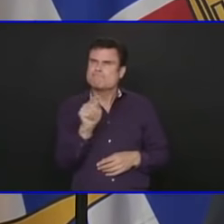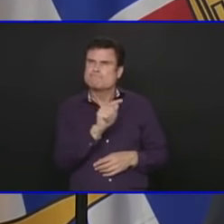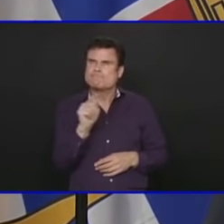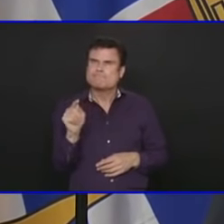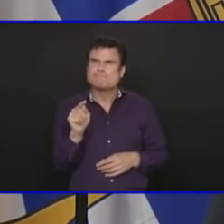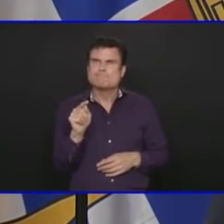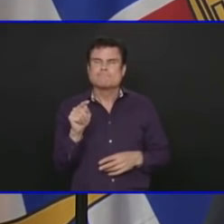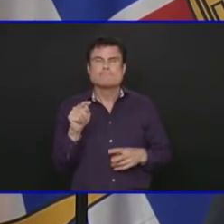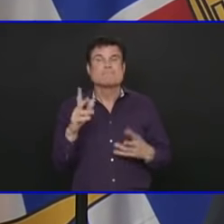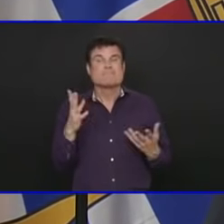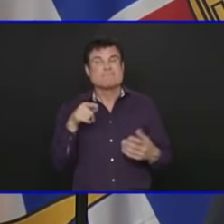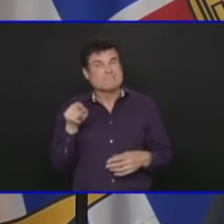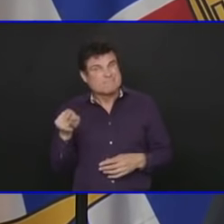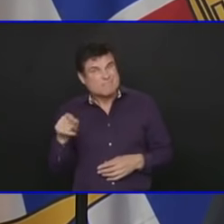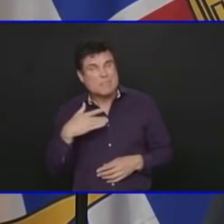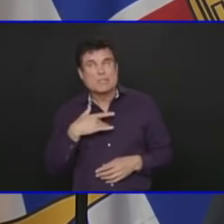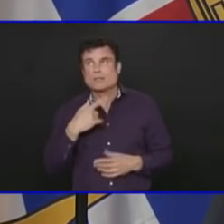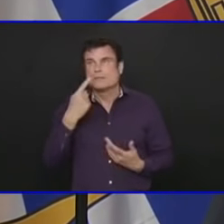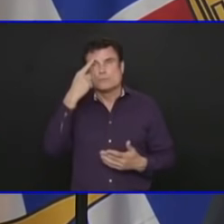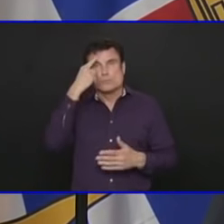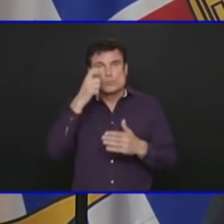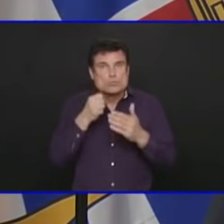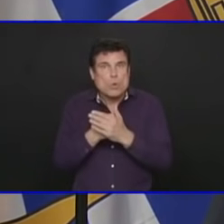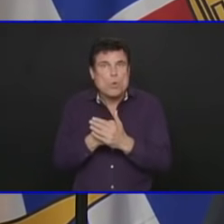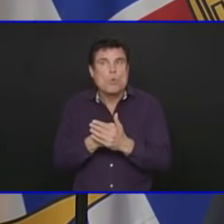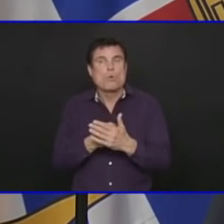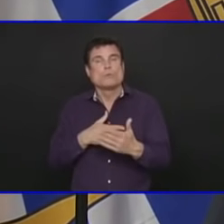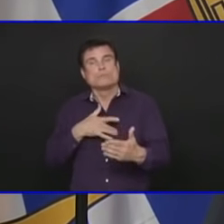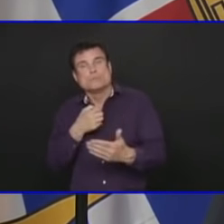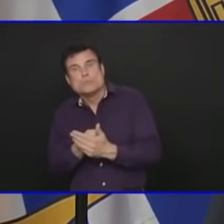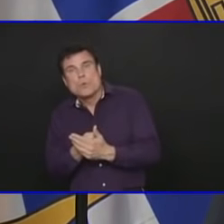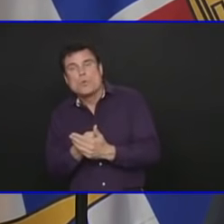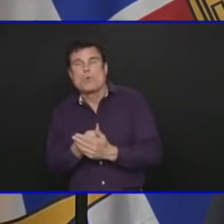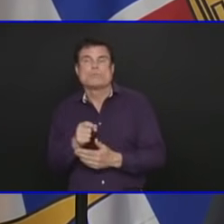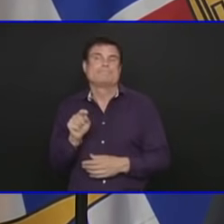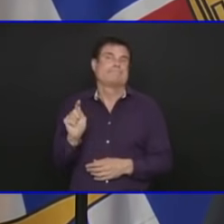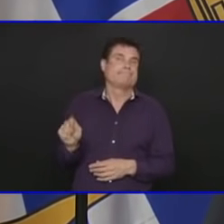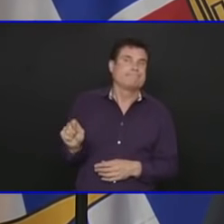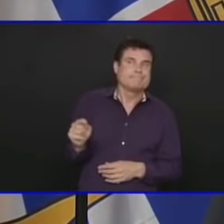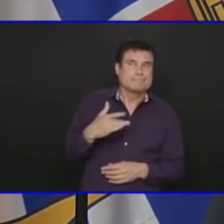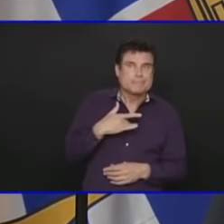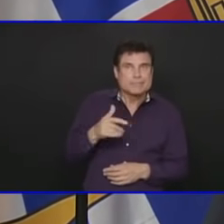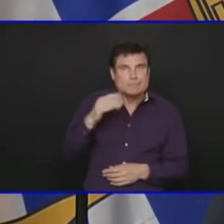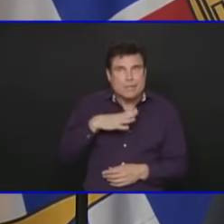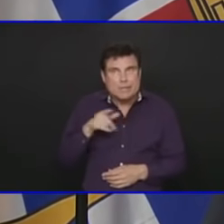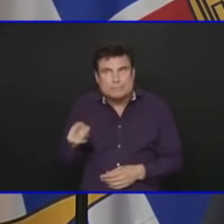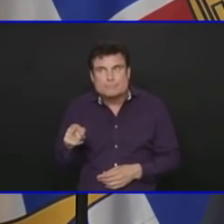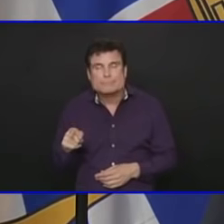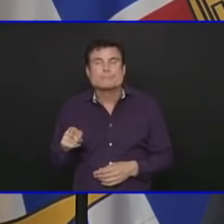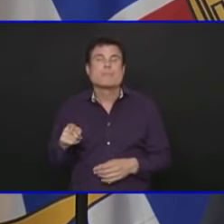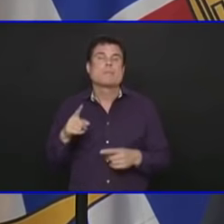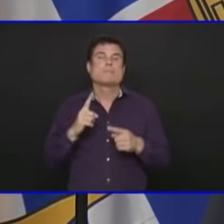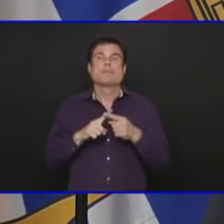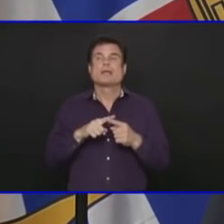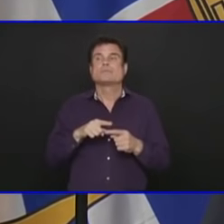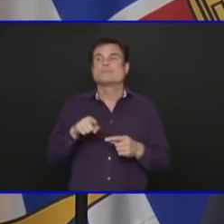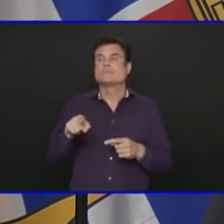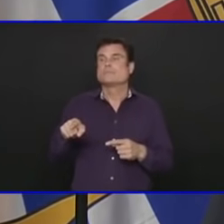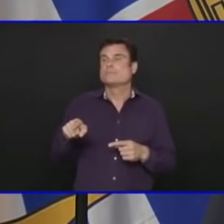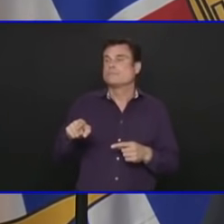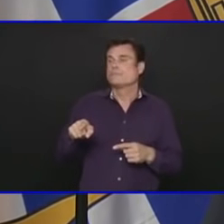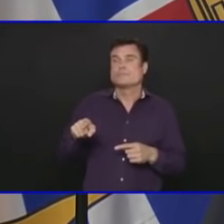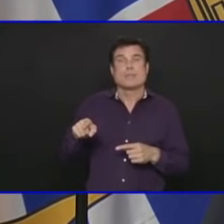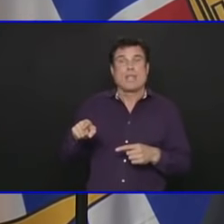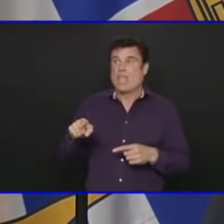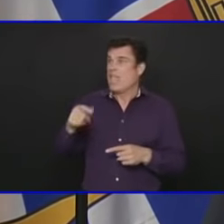we're watching. I know our critical care docs have been exchanging information about this and are working